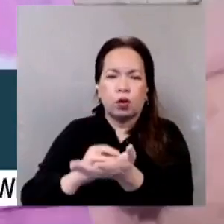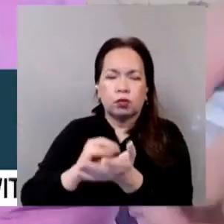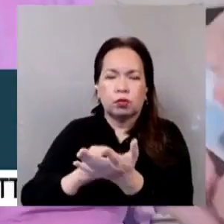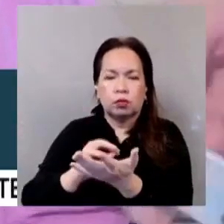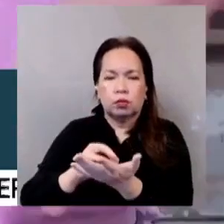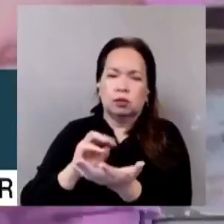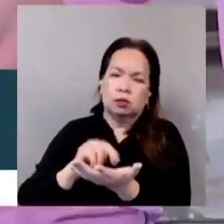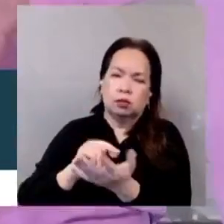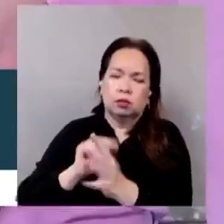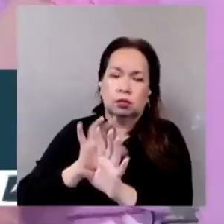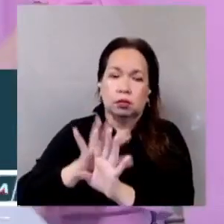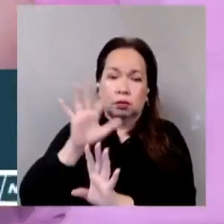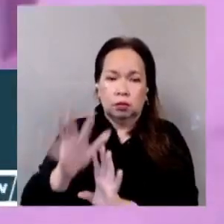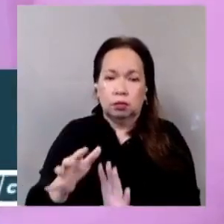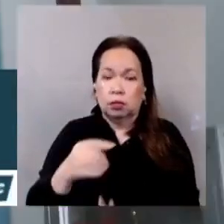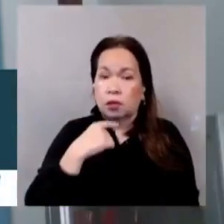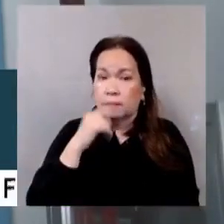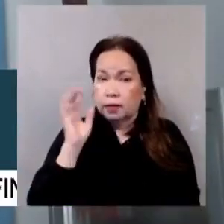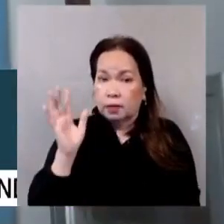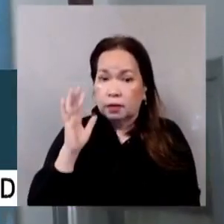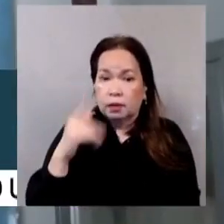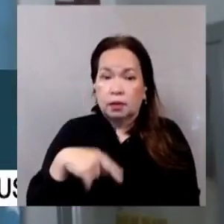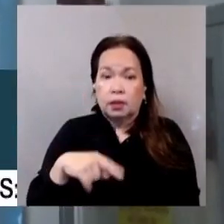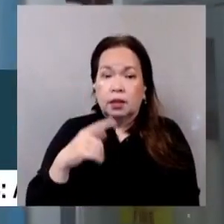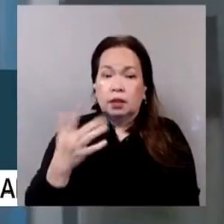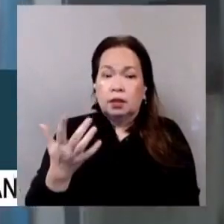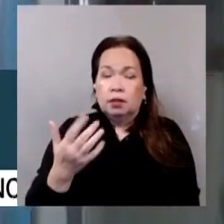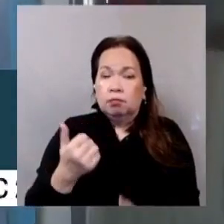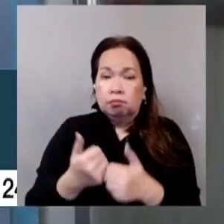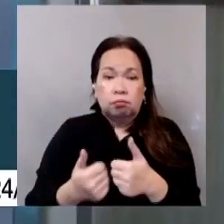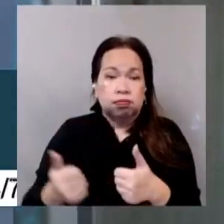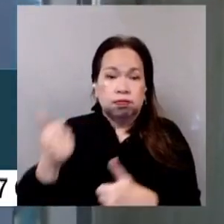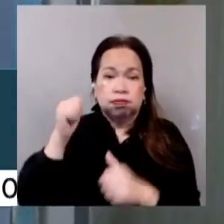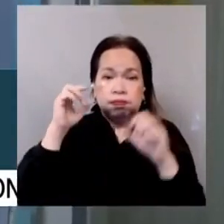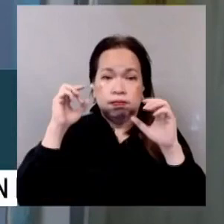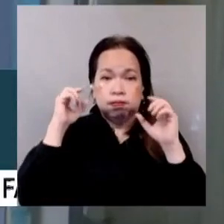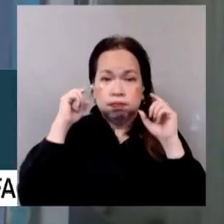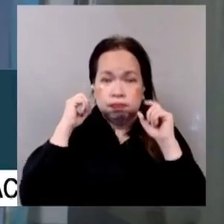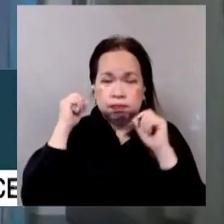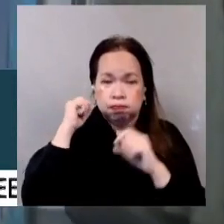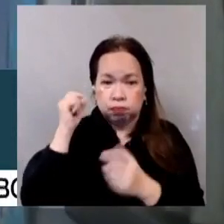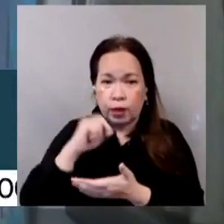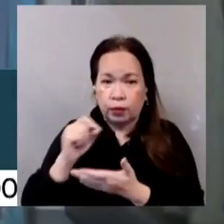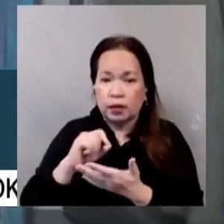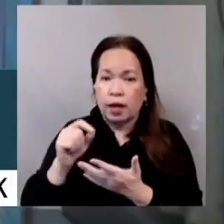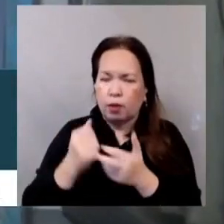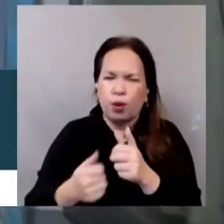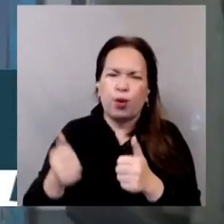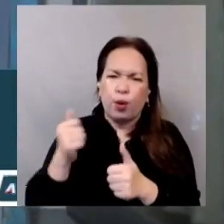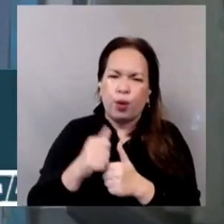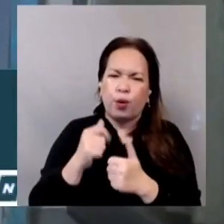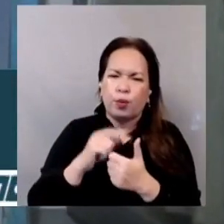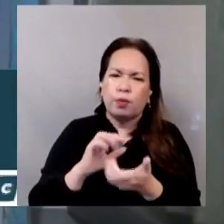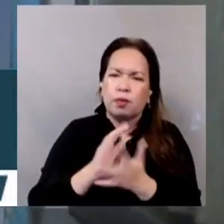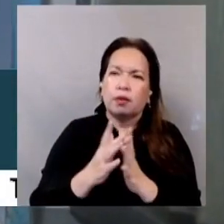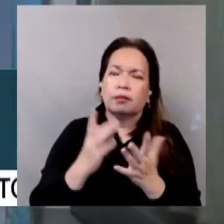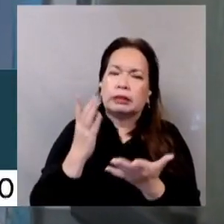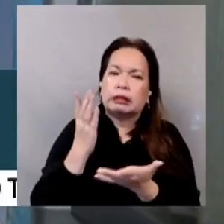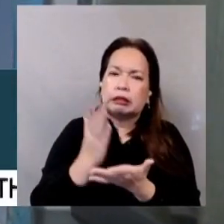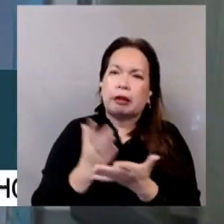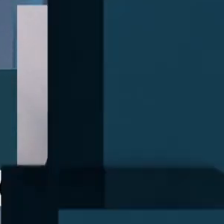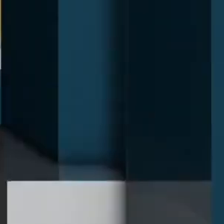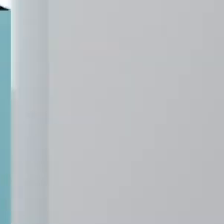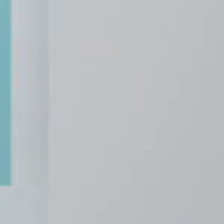For Dr. Medicar Limpin, Health Secretary Ted Herbosa's proposal to lift the public health emergency status will just be a mere formality.